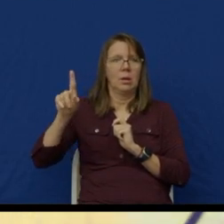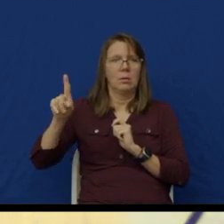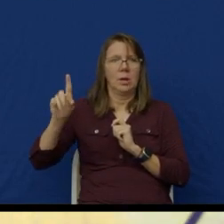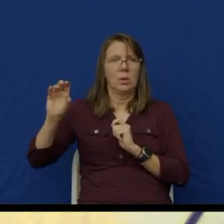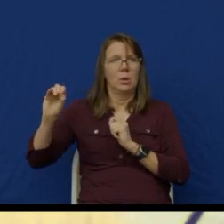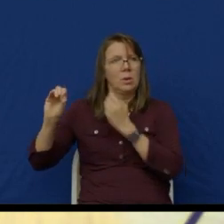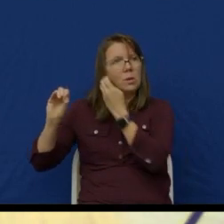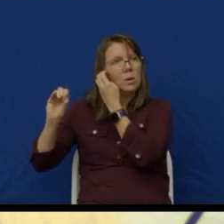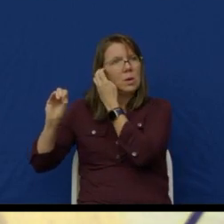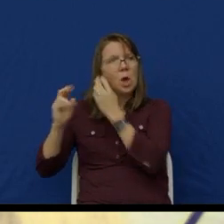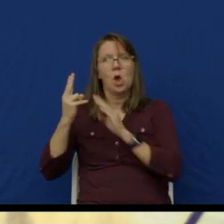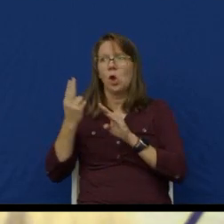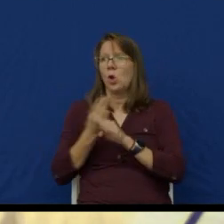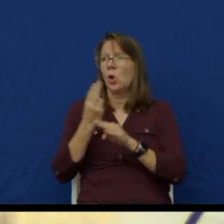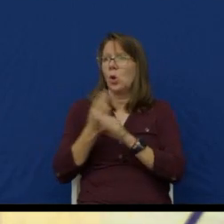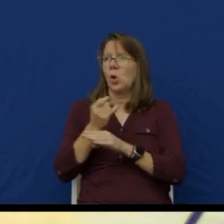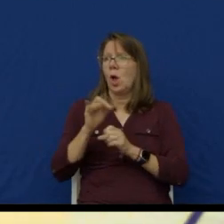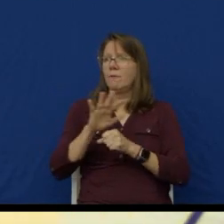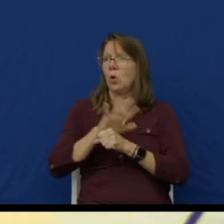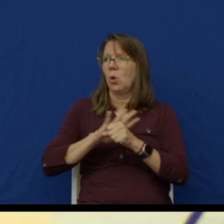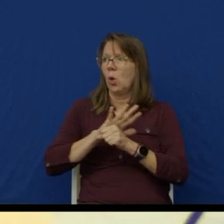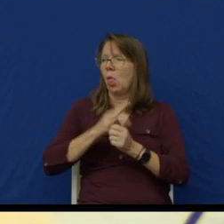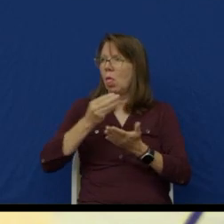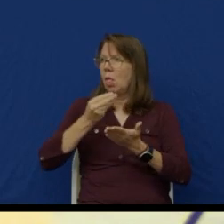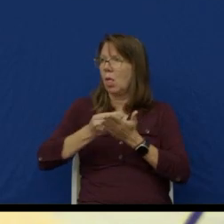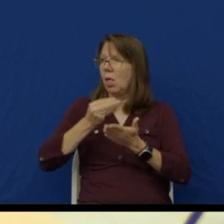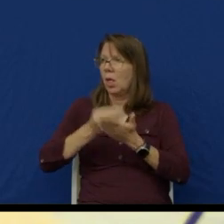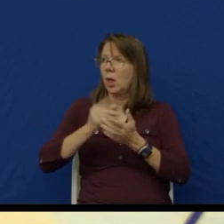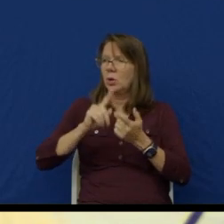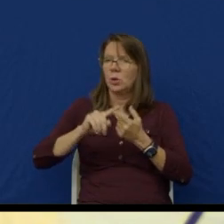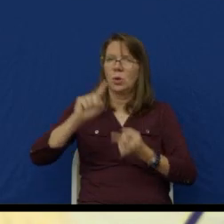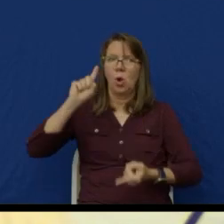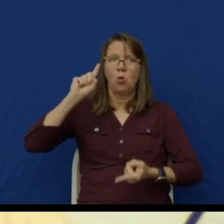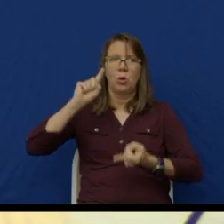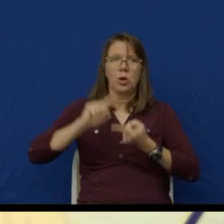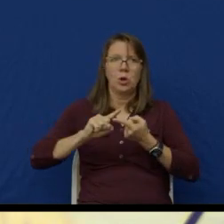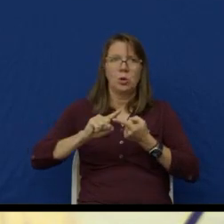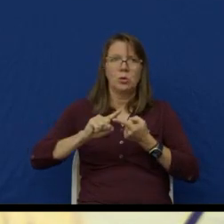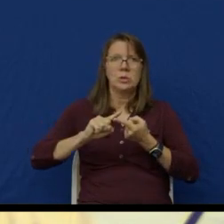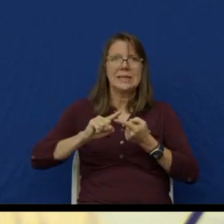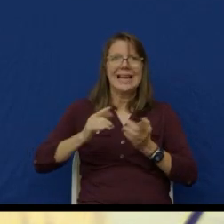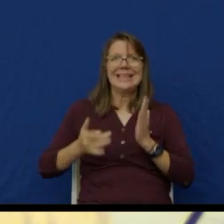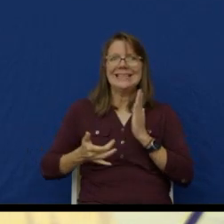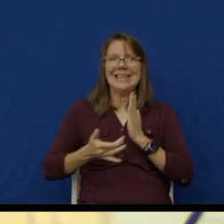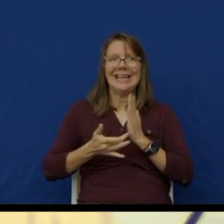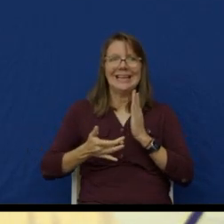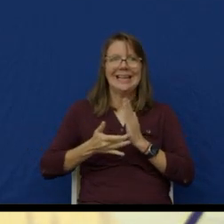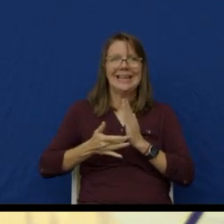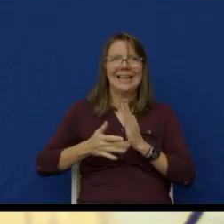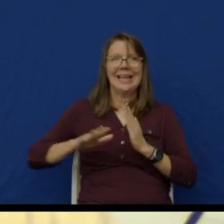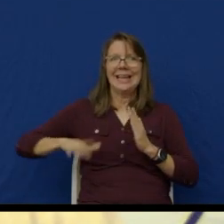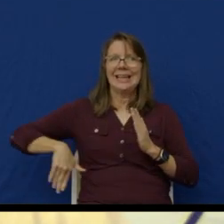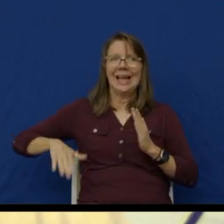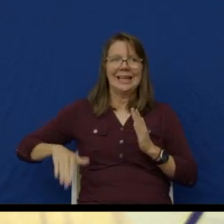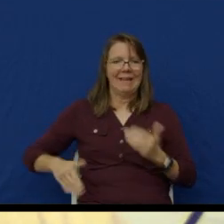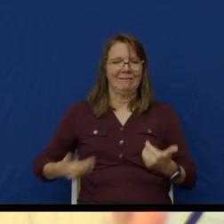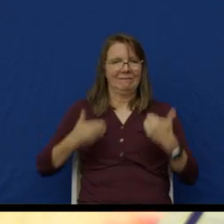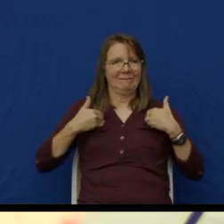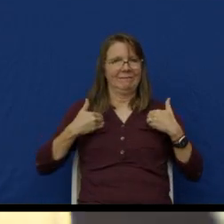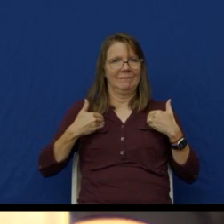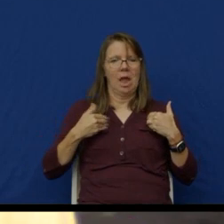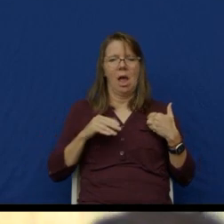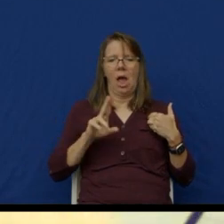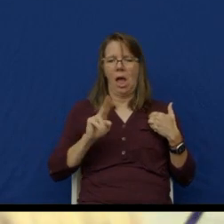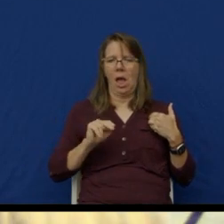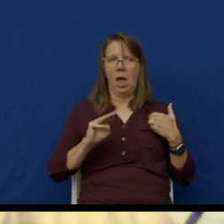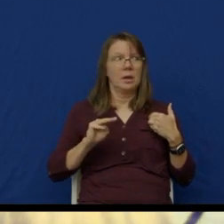5:110, use of local monies to reduce unmet technology needs. Now we'll call Associate